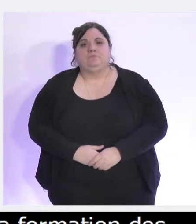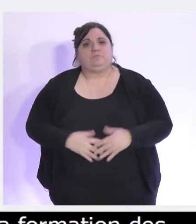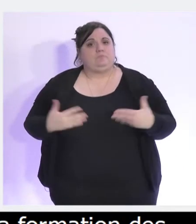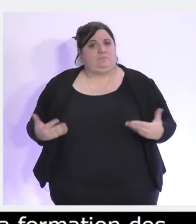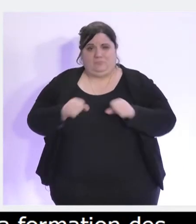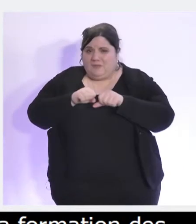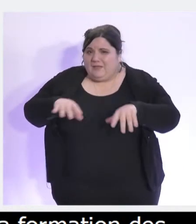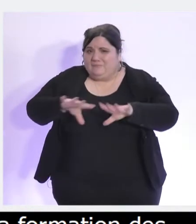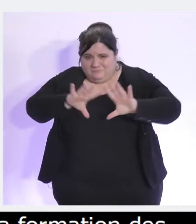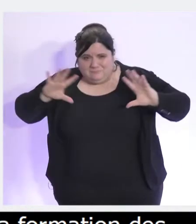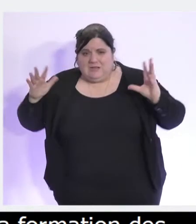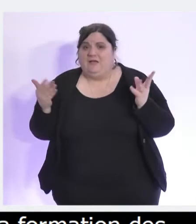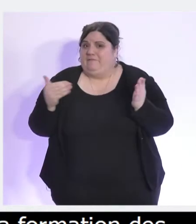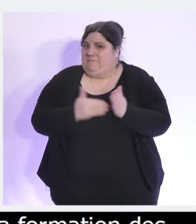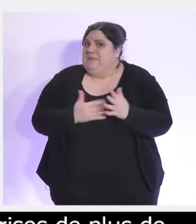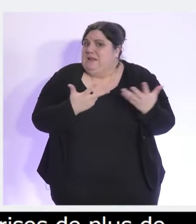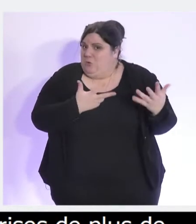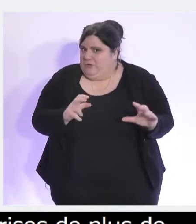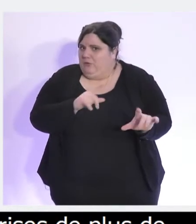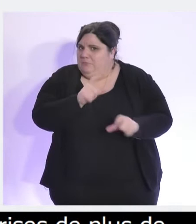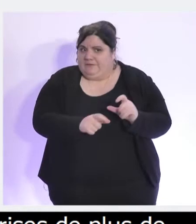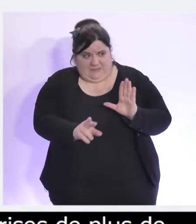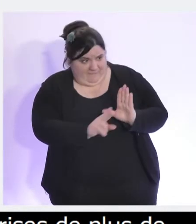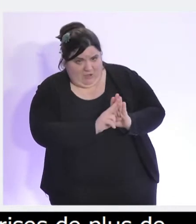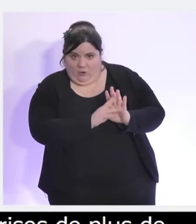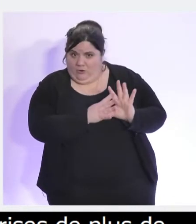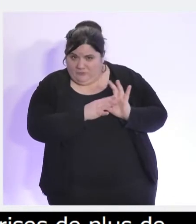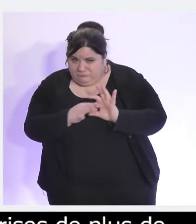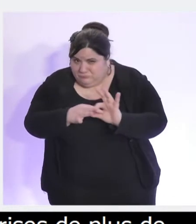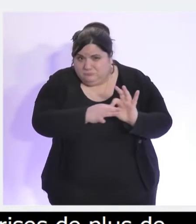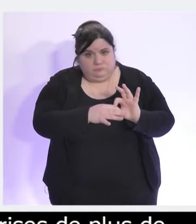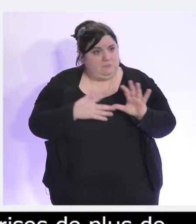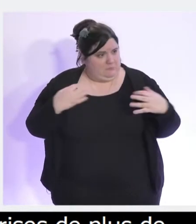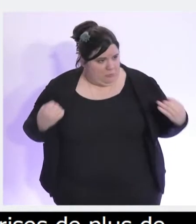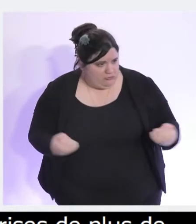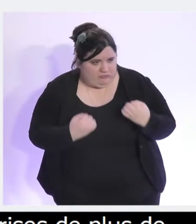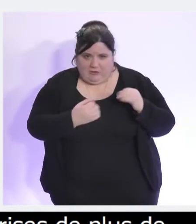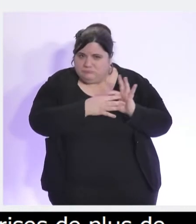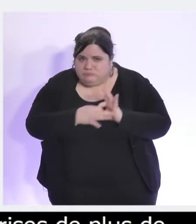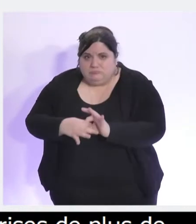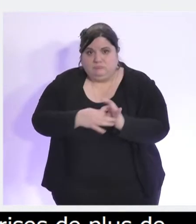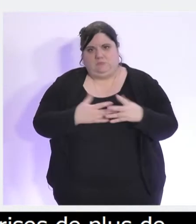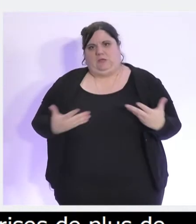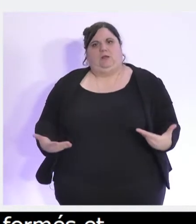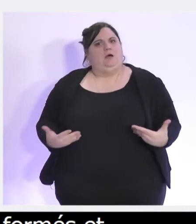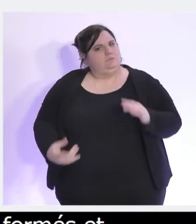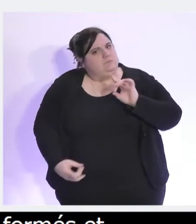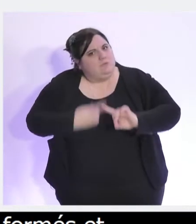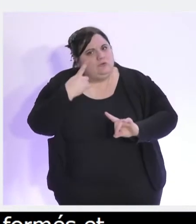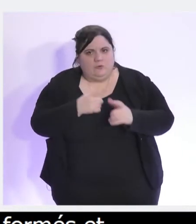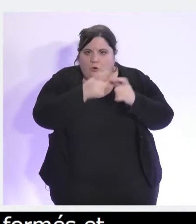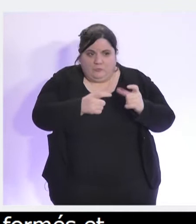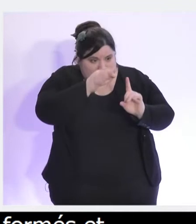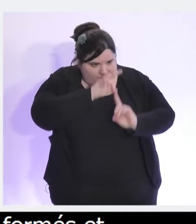have many different referents which are trained, and so this is a way of transforming